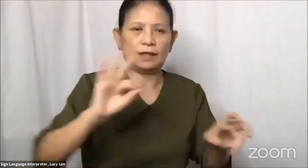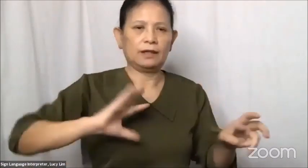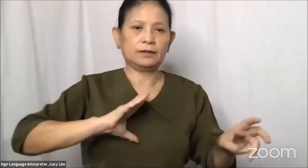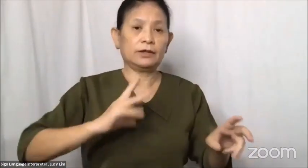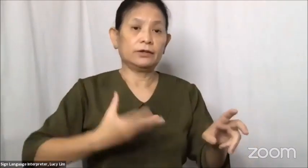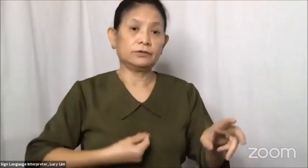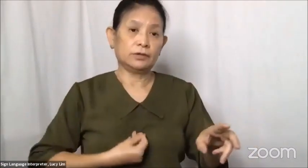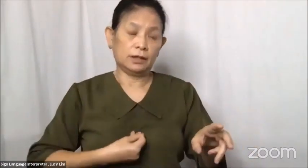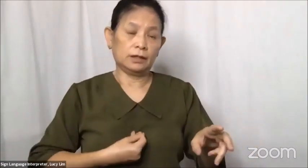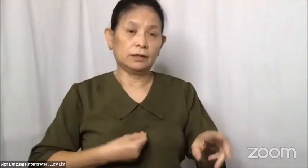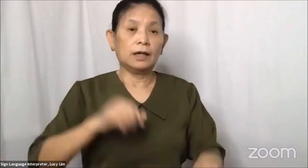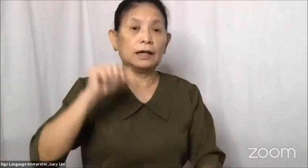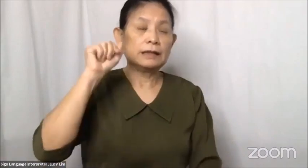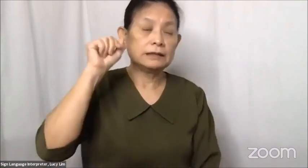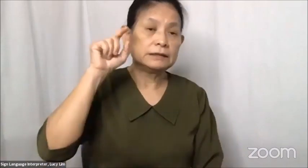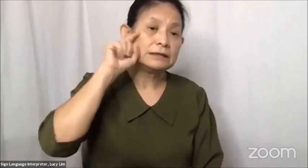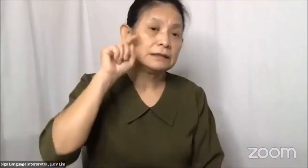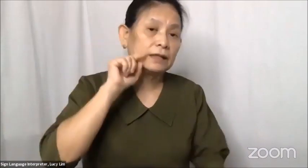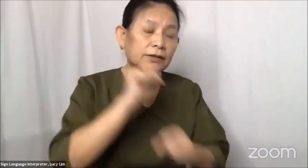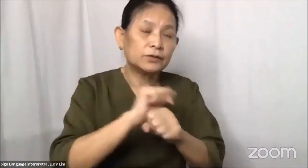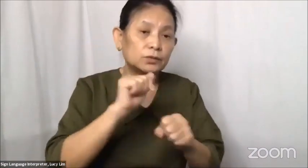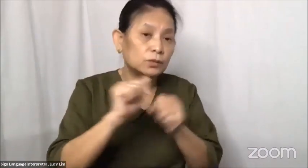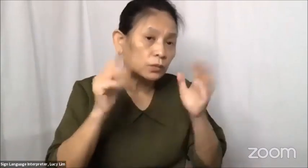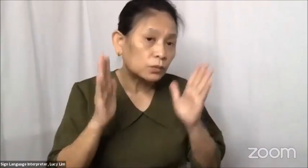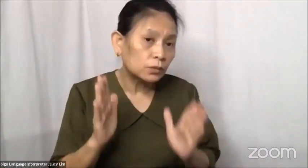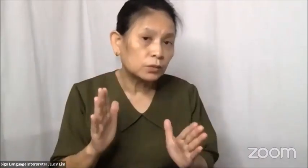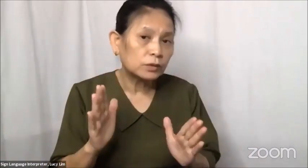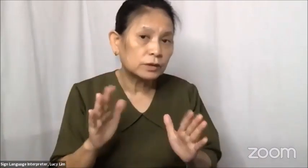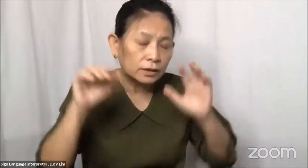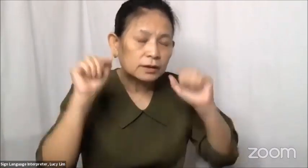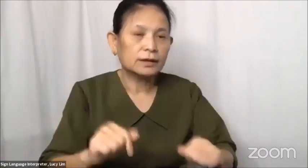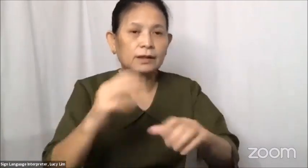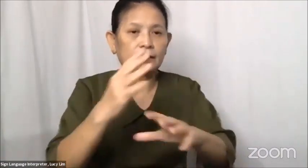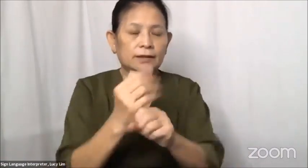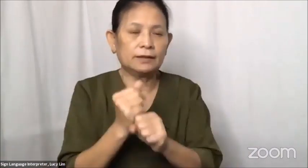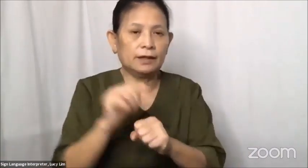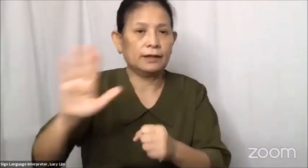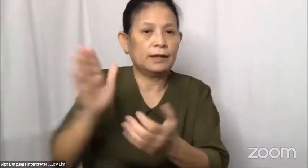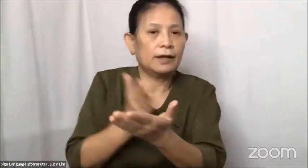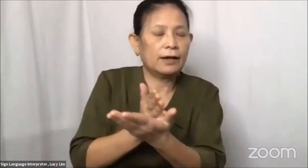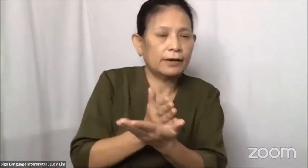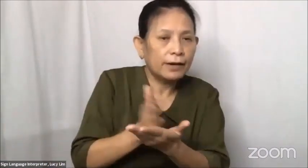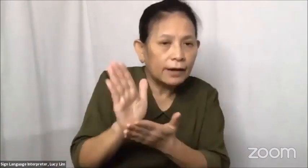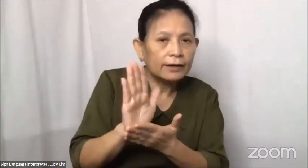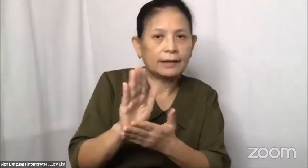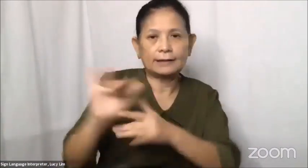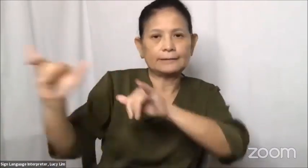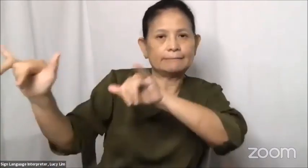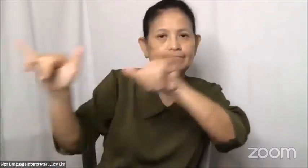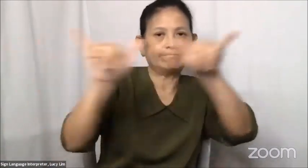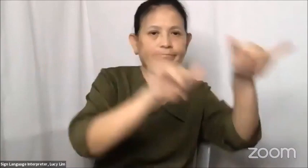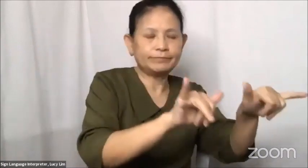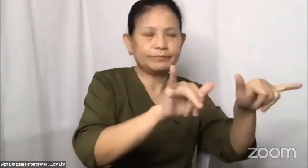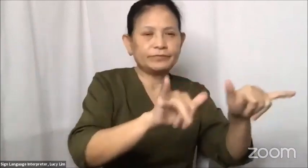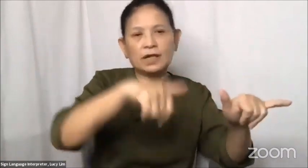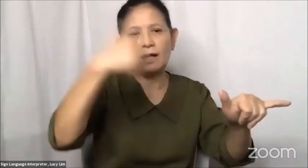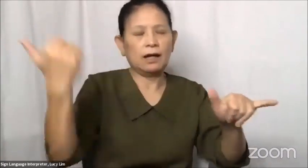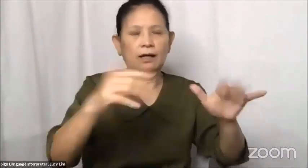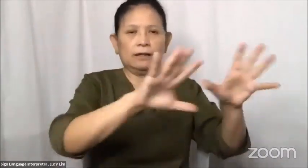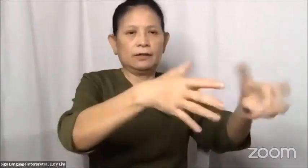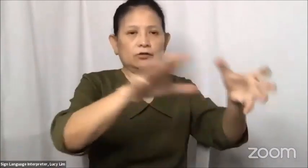also can get their right as other population in